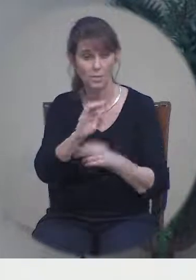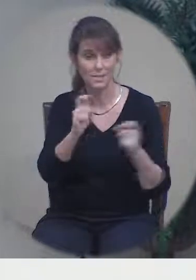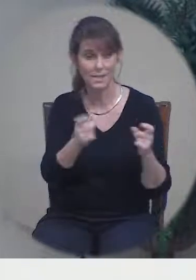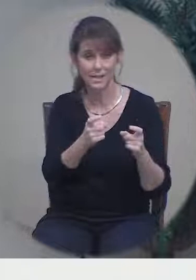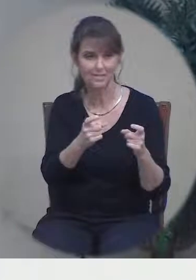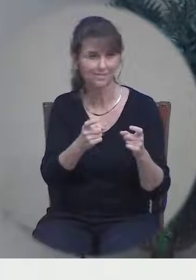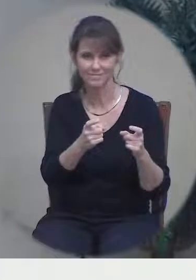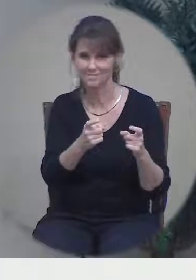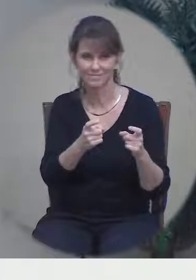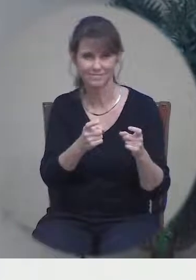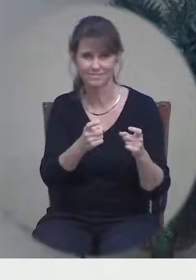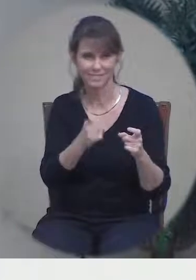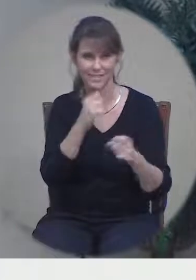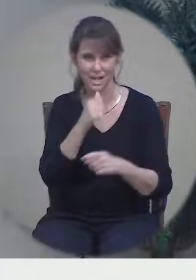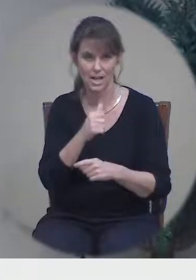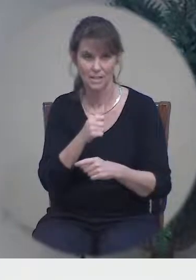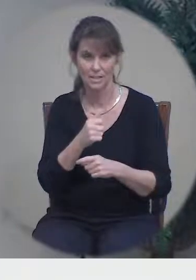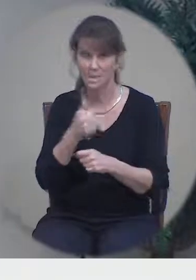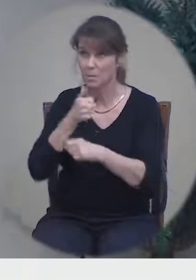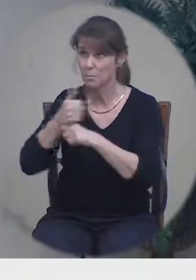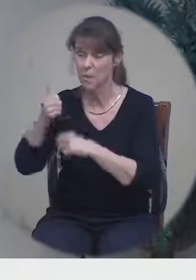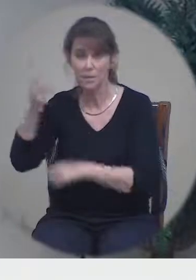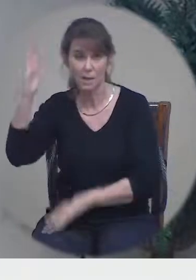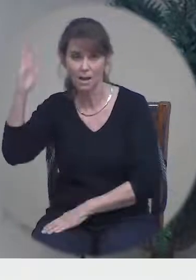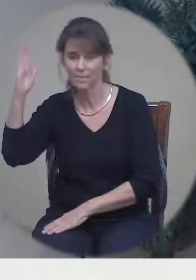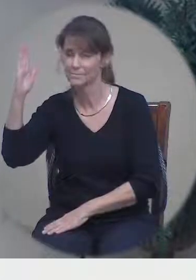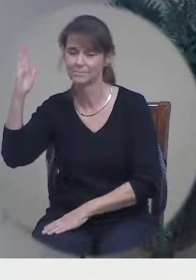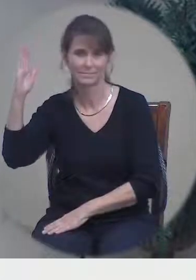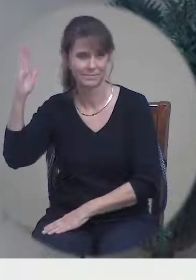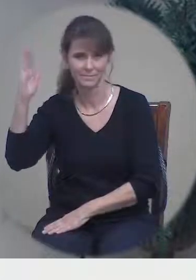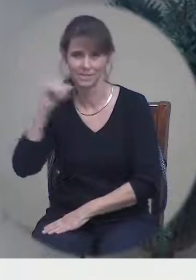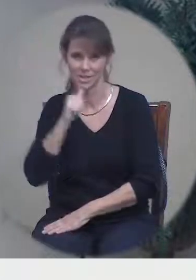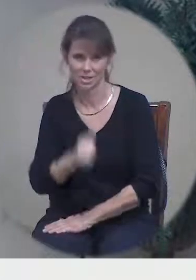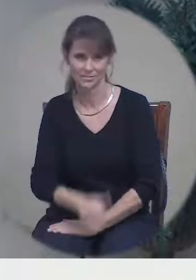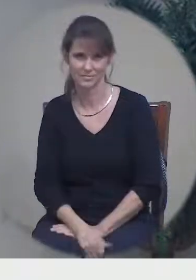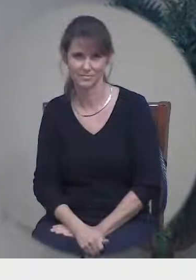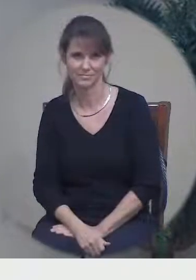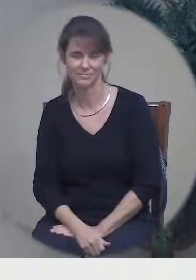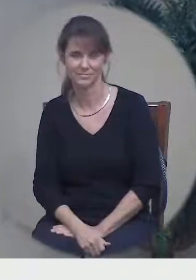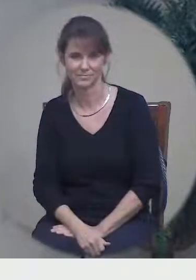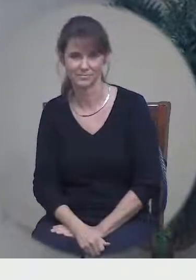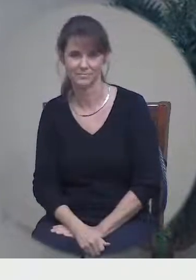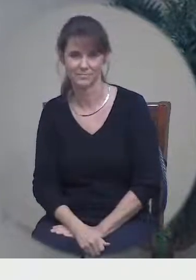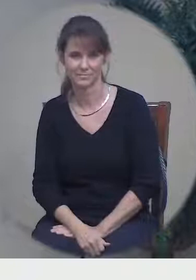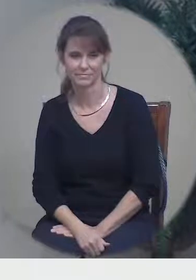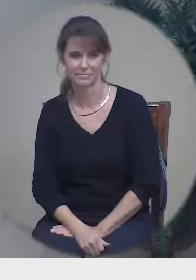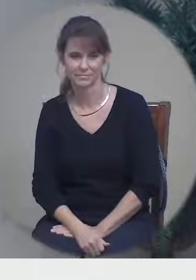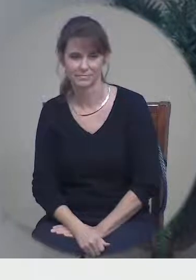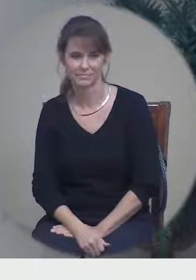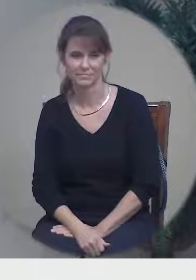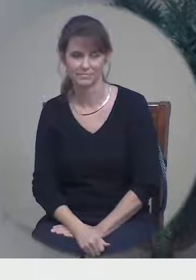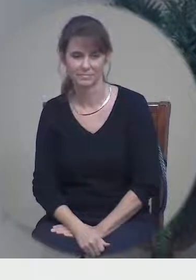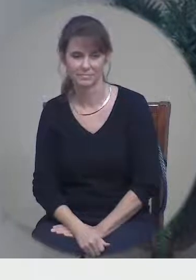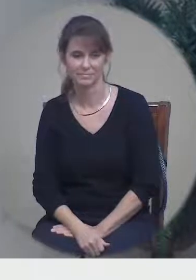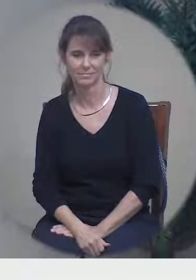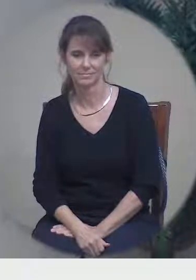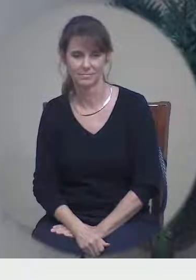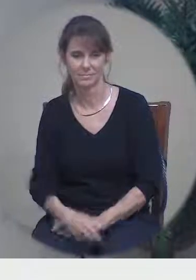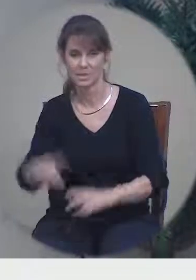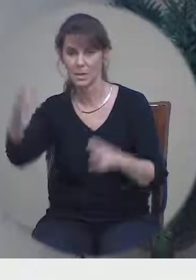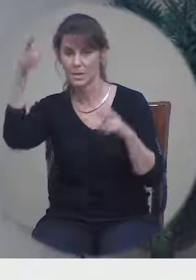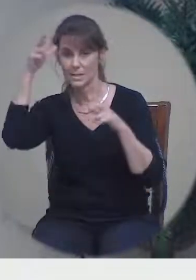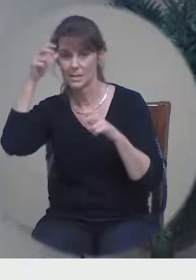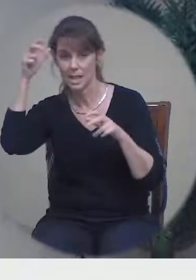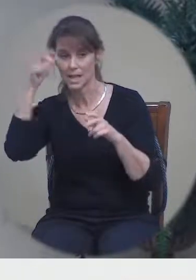But ultimately, as Brother Paul points out, that is what he wished for Job to